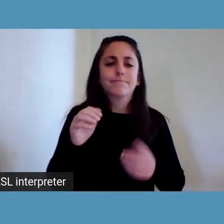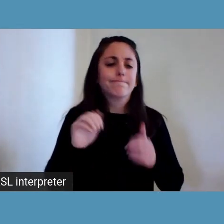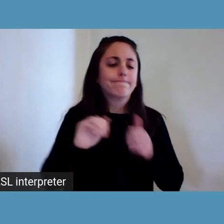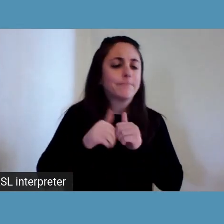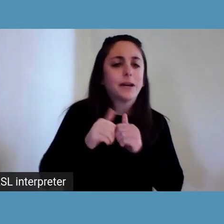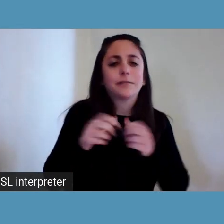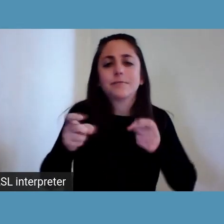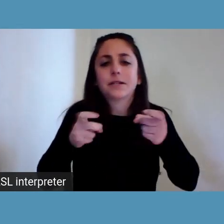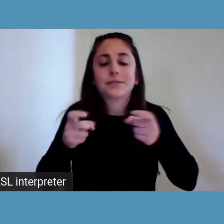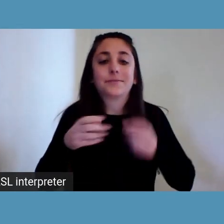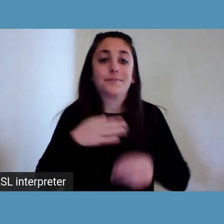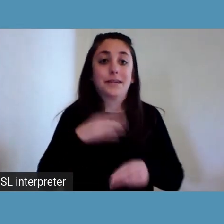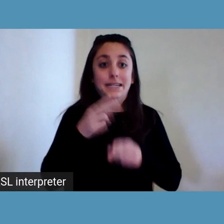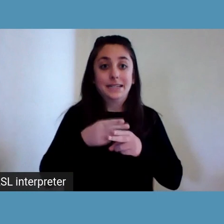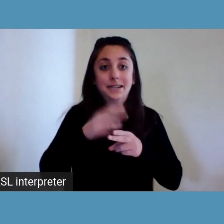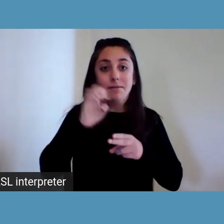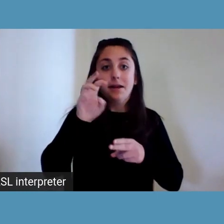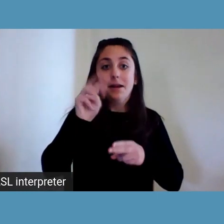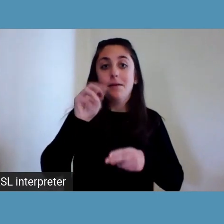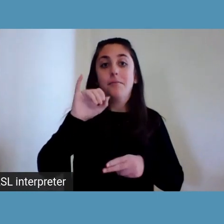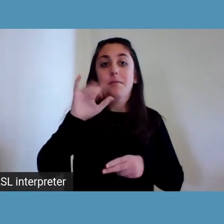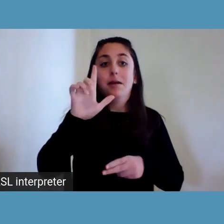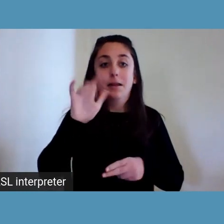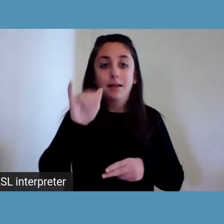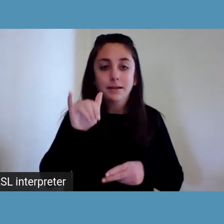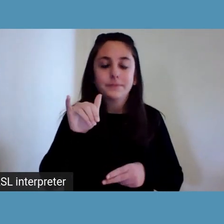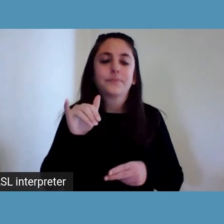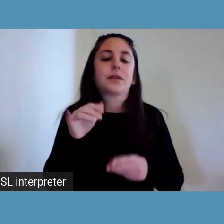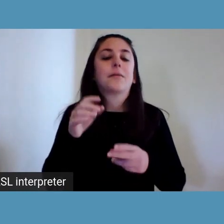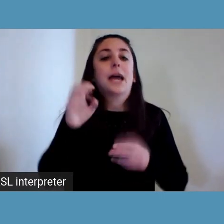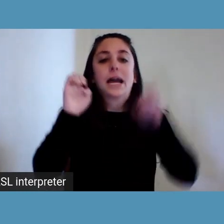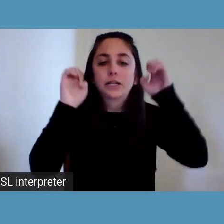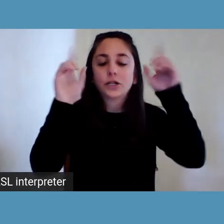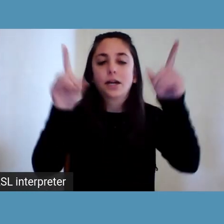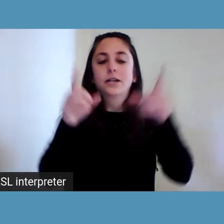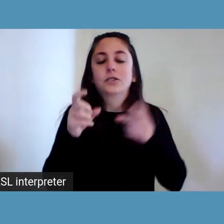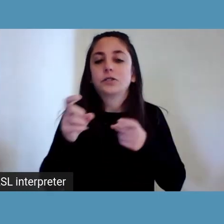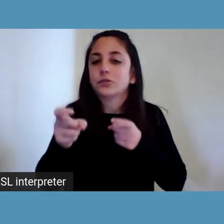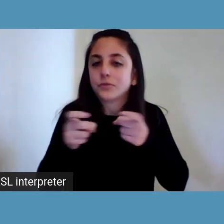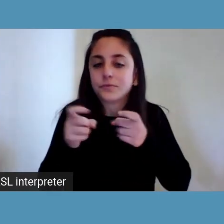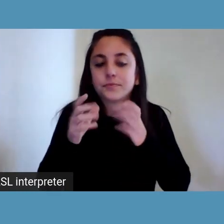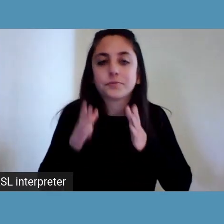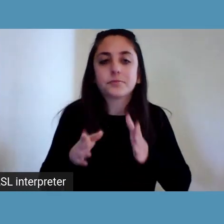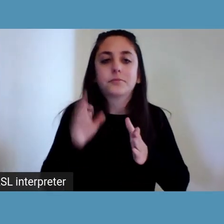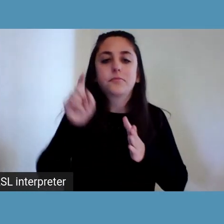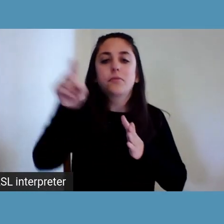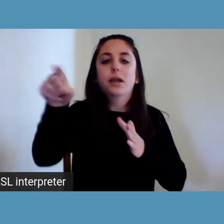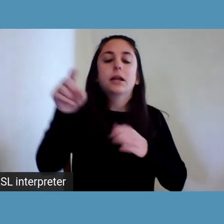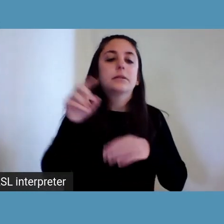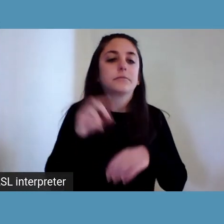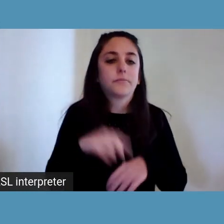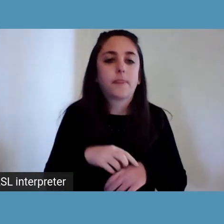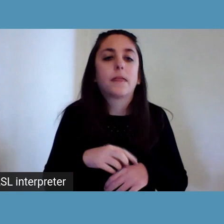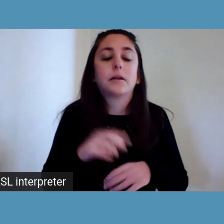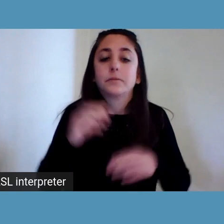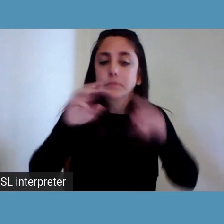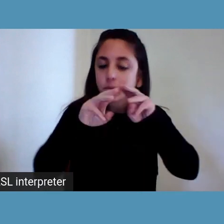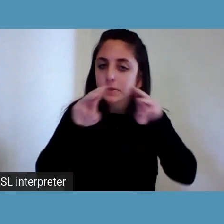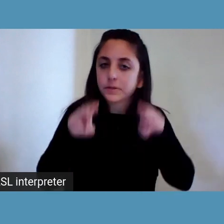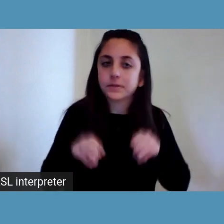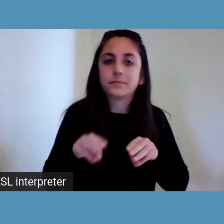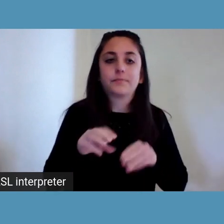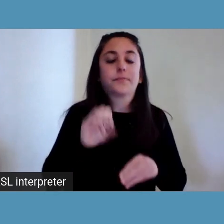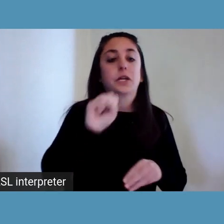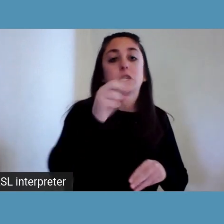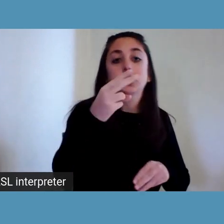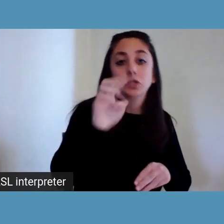Stone, and I am the naturalist and education director at the Cable Natural History Museum. I use she, her pronouns, and I am